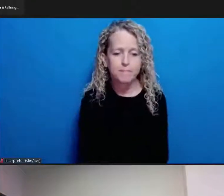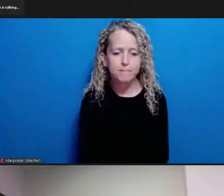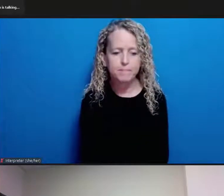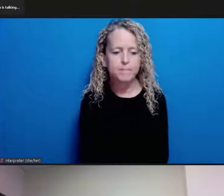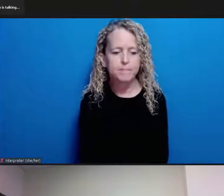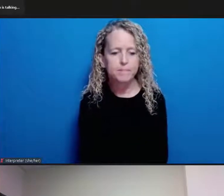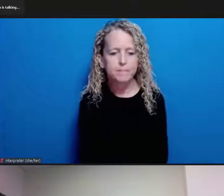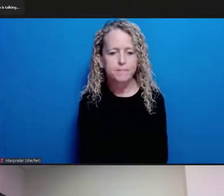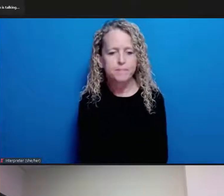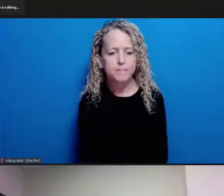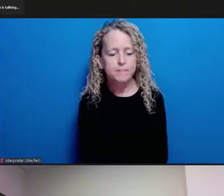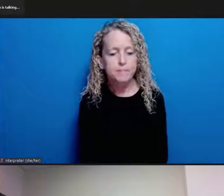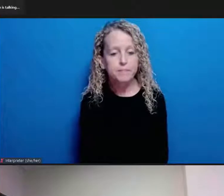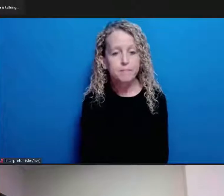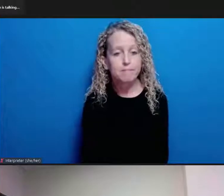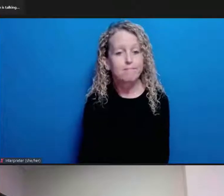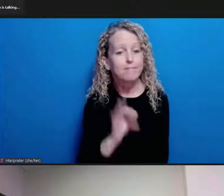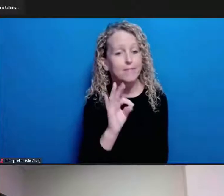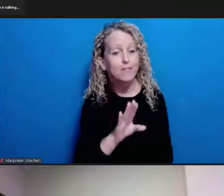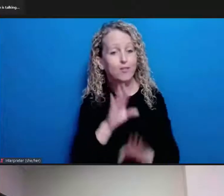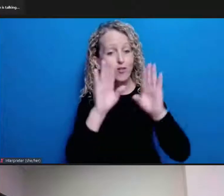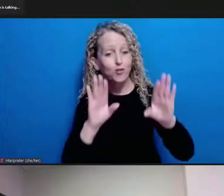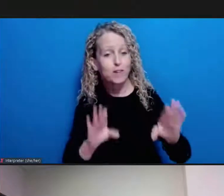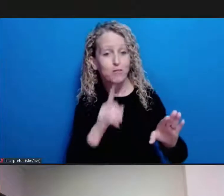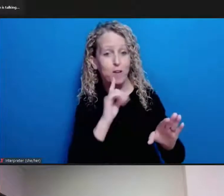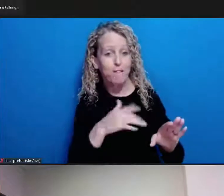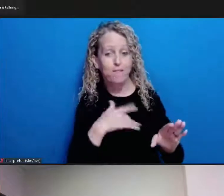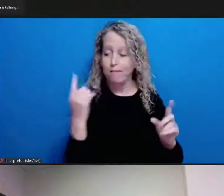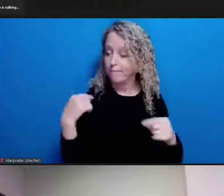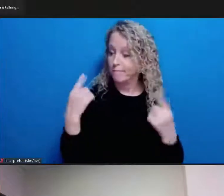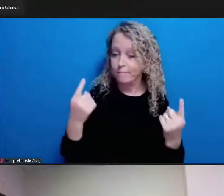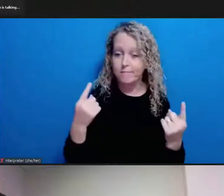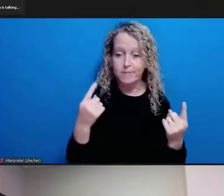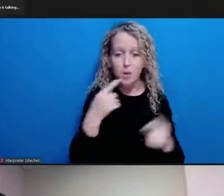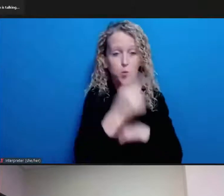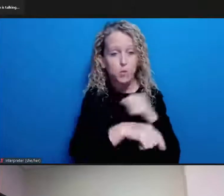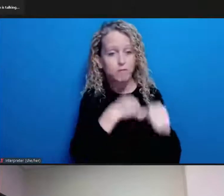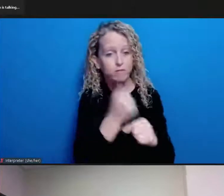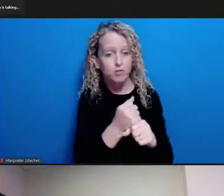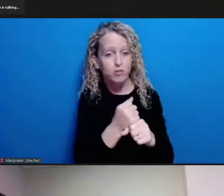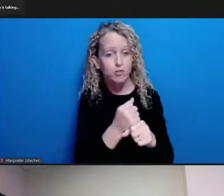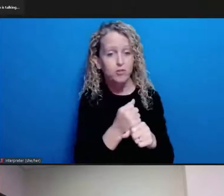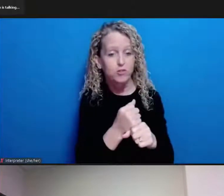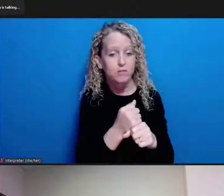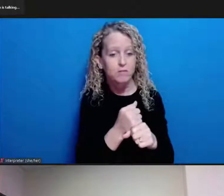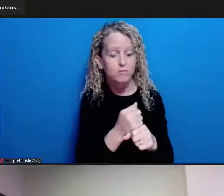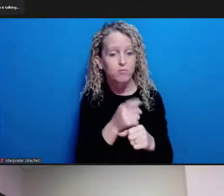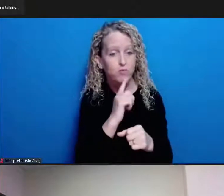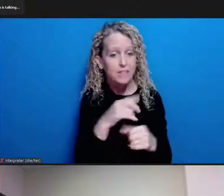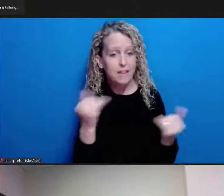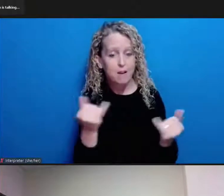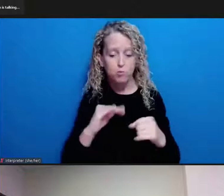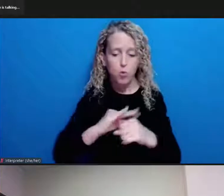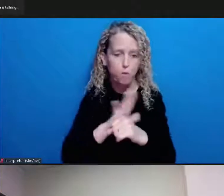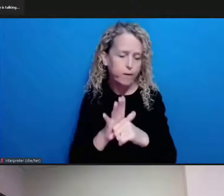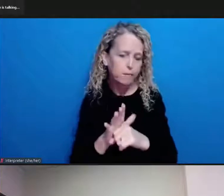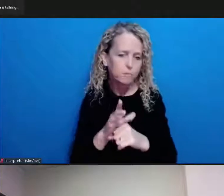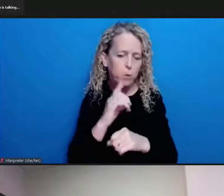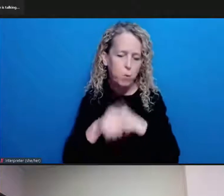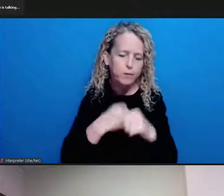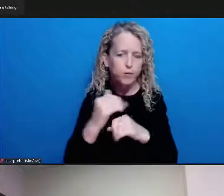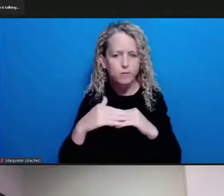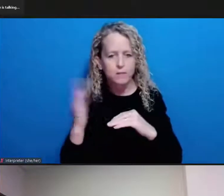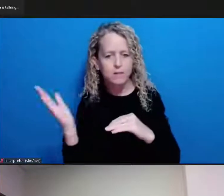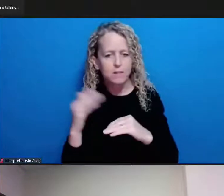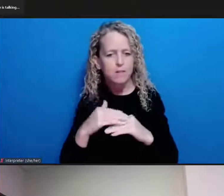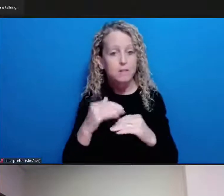year or year and a bit has shown us is that we can do things differently. We used to just put a